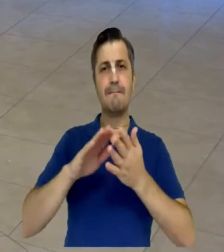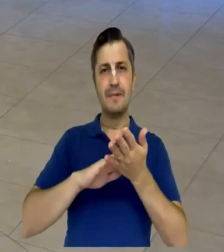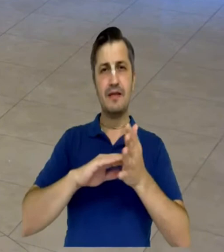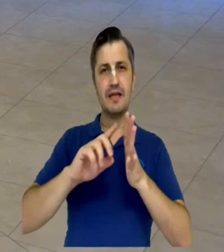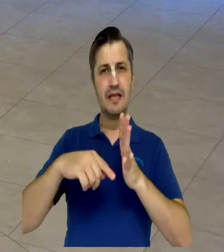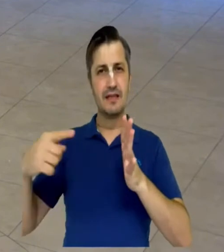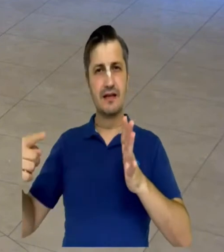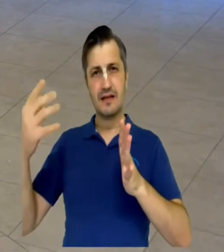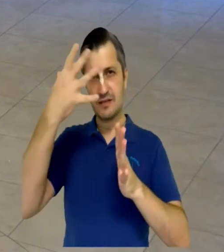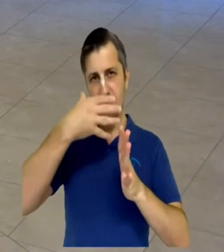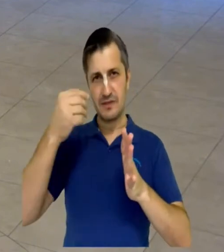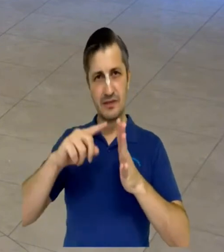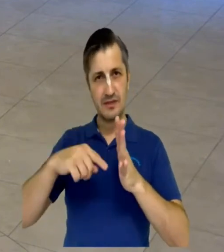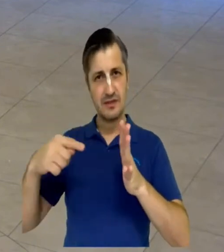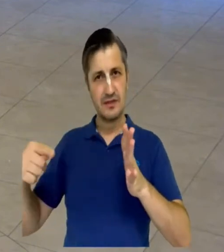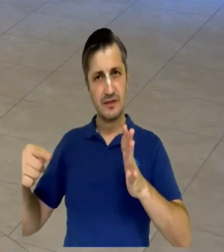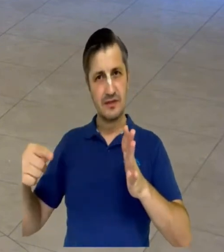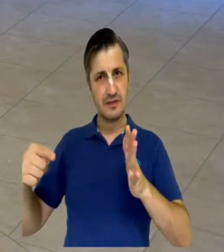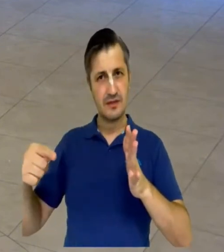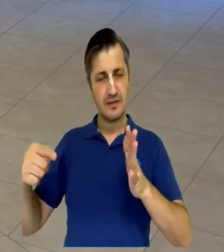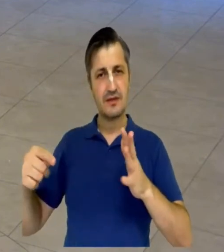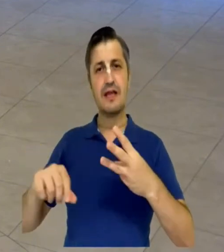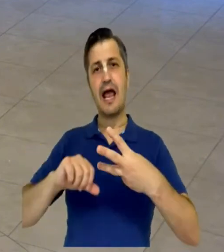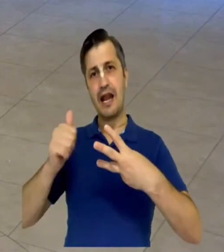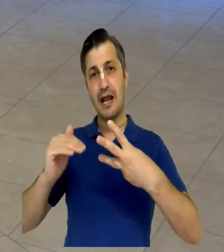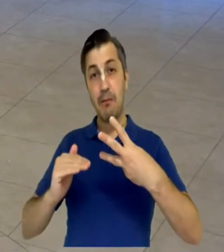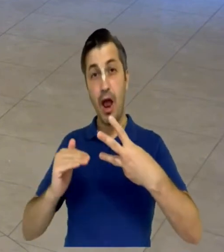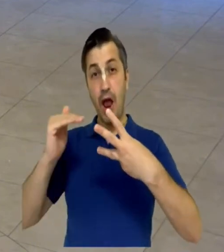further is the Paramatma level, understanding of